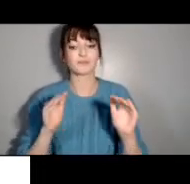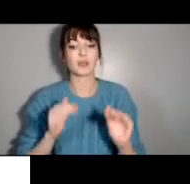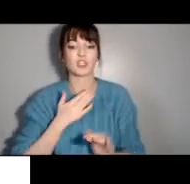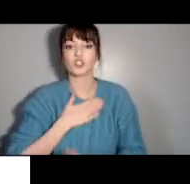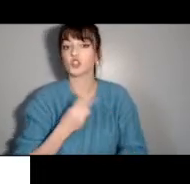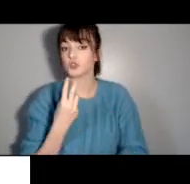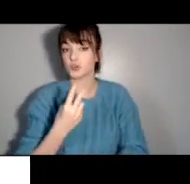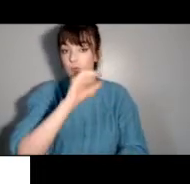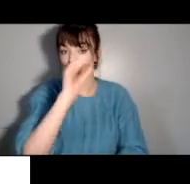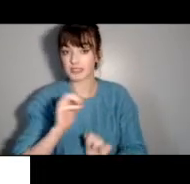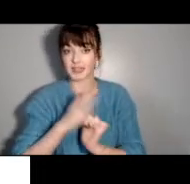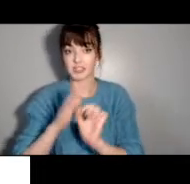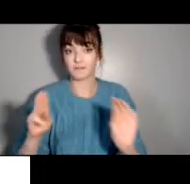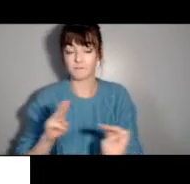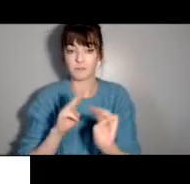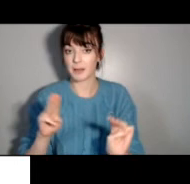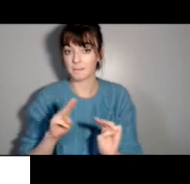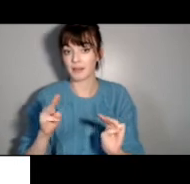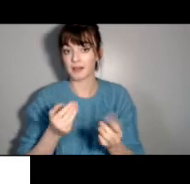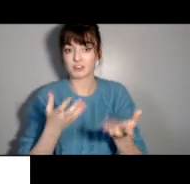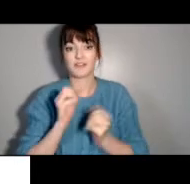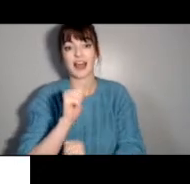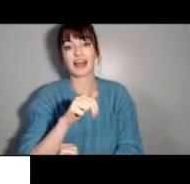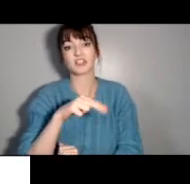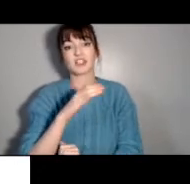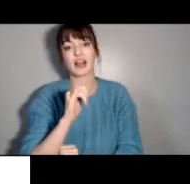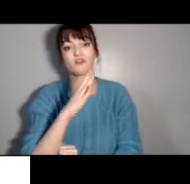2% of our participants were receiving an ancillary service.